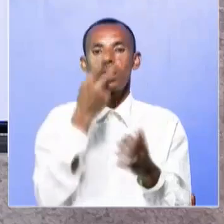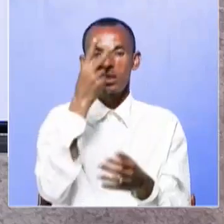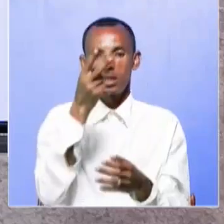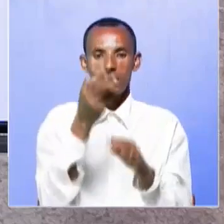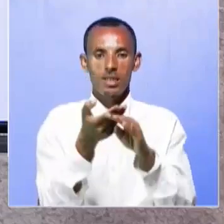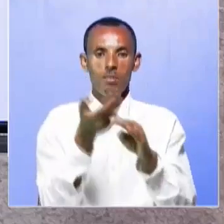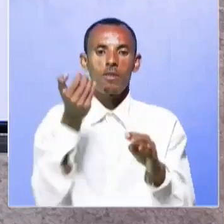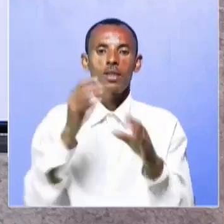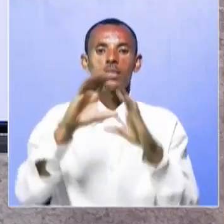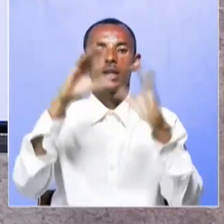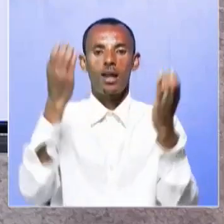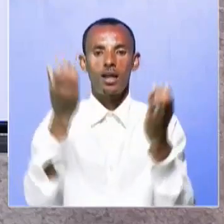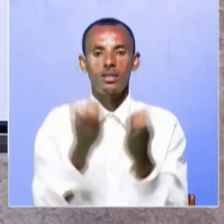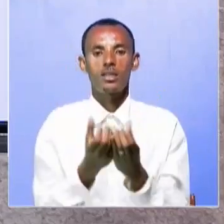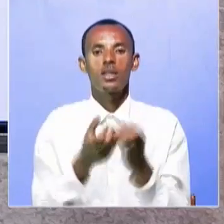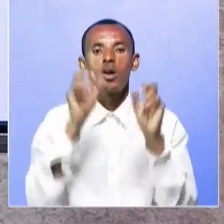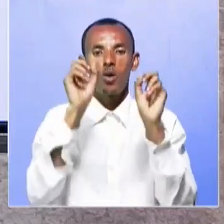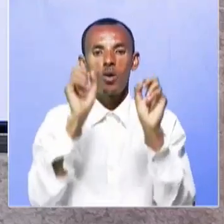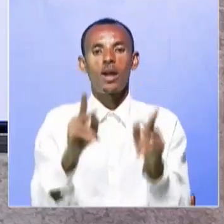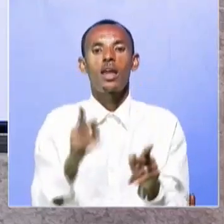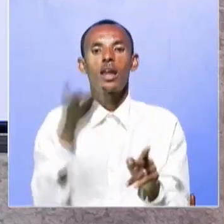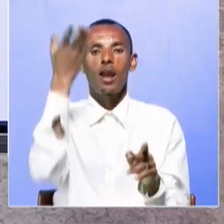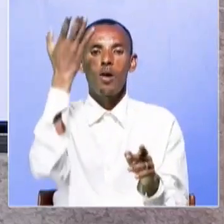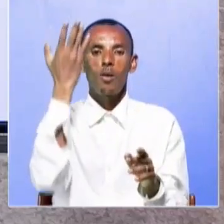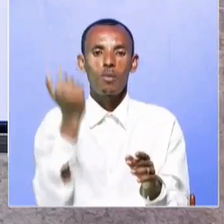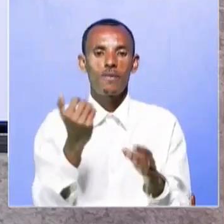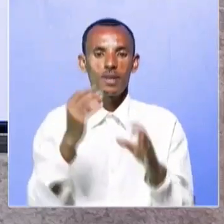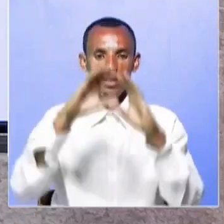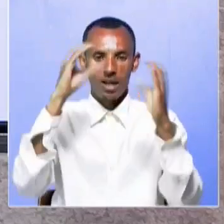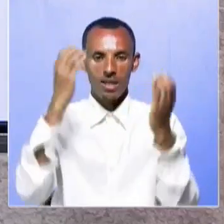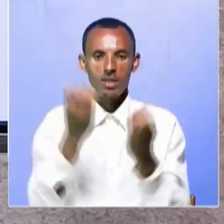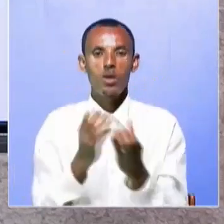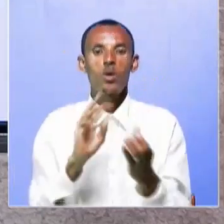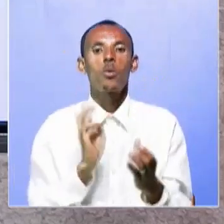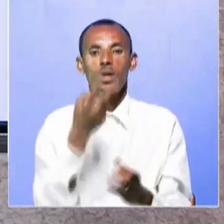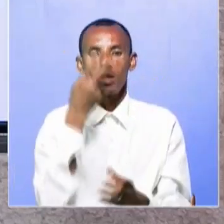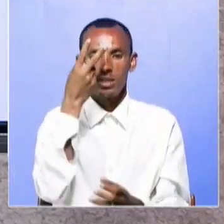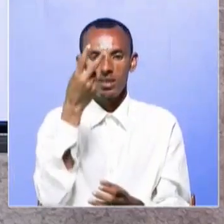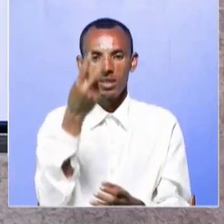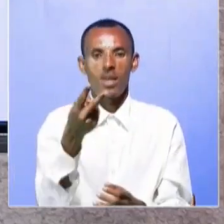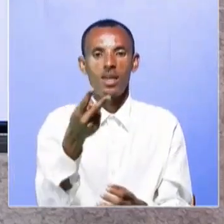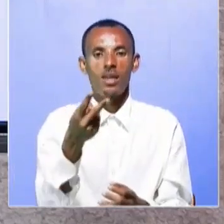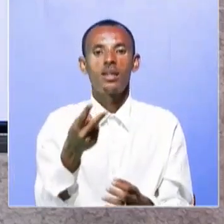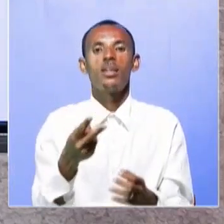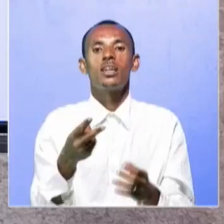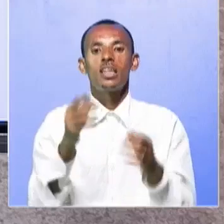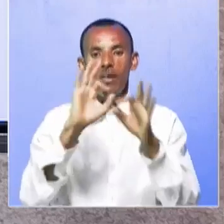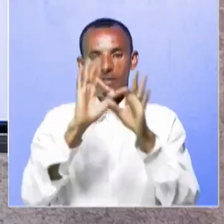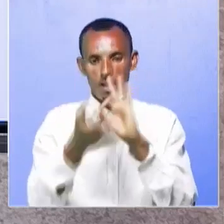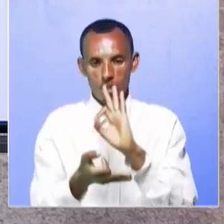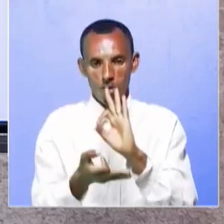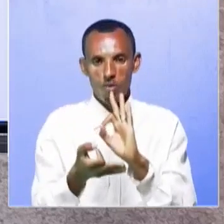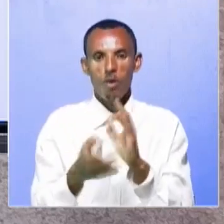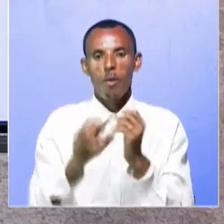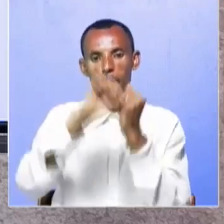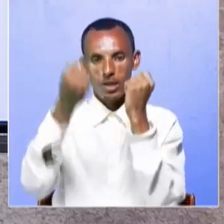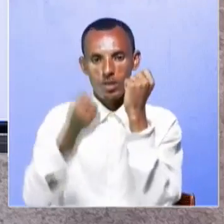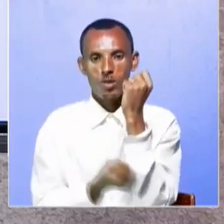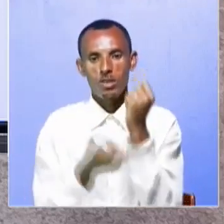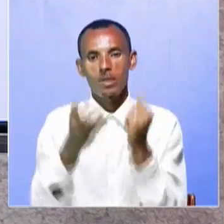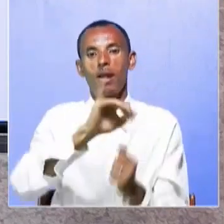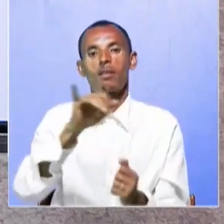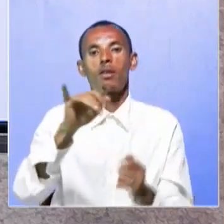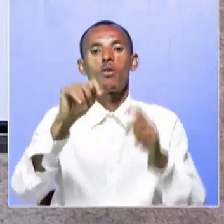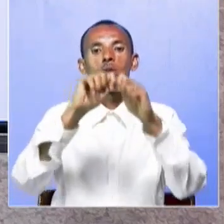in the previous lesson. Okay, in our previous lesson, we have seen a certain definition regarding similarity